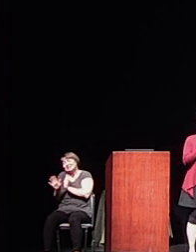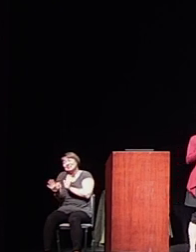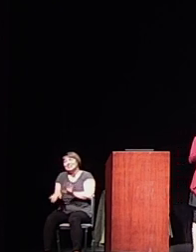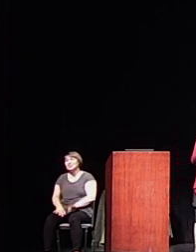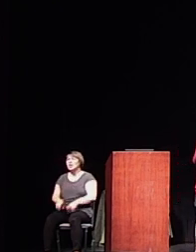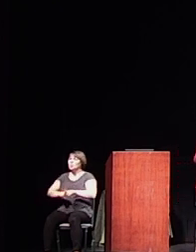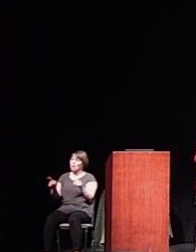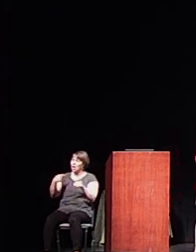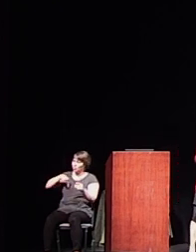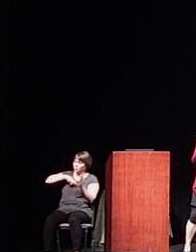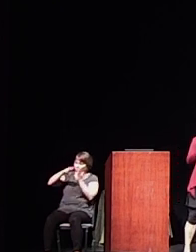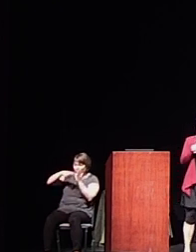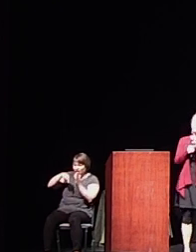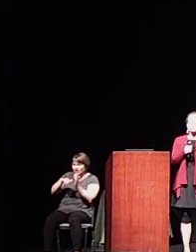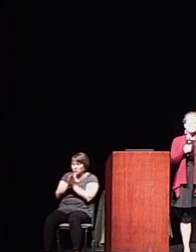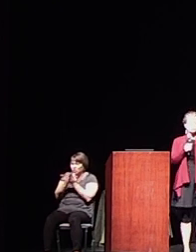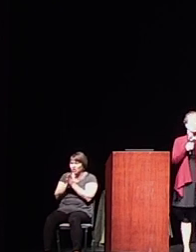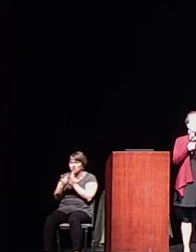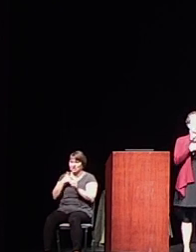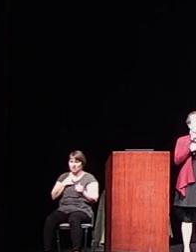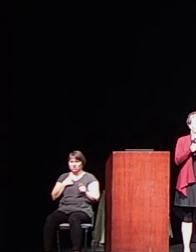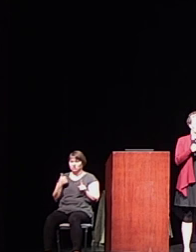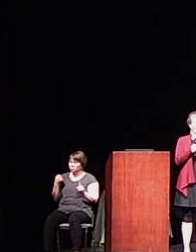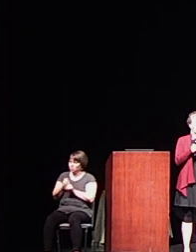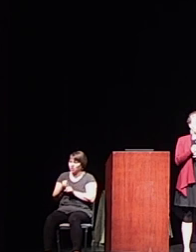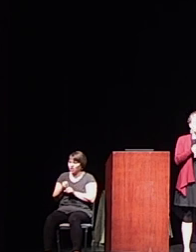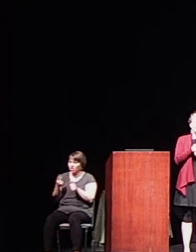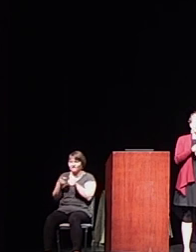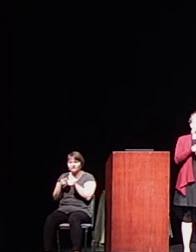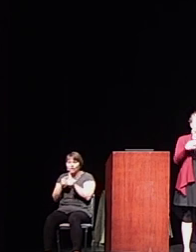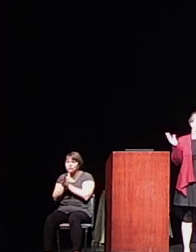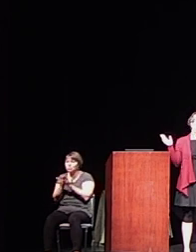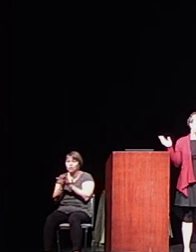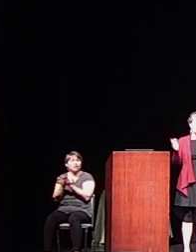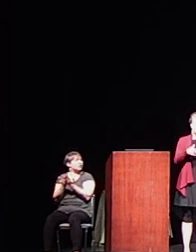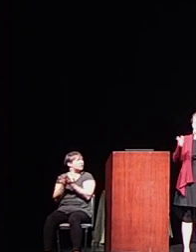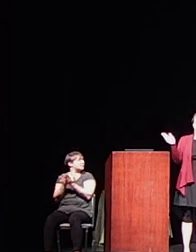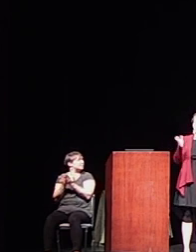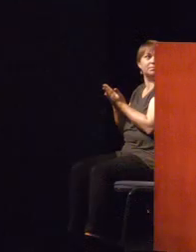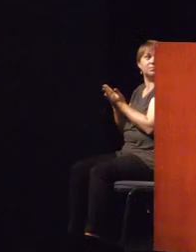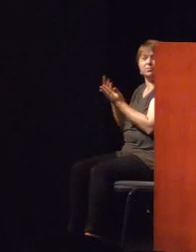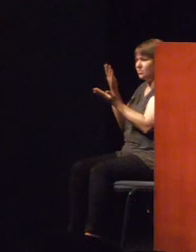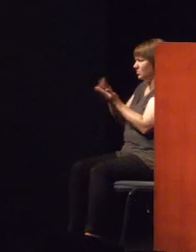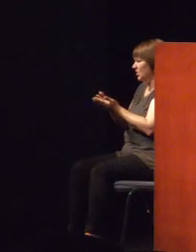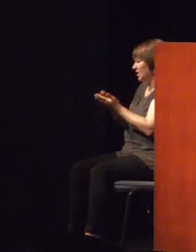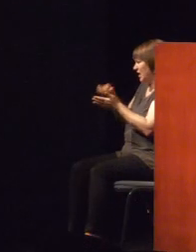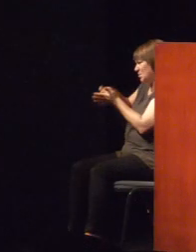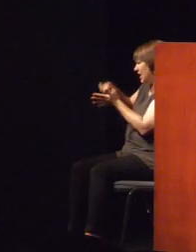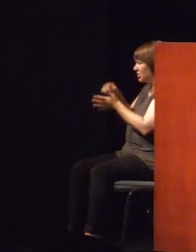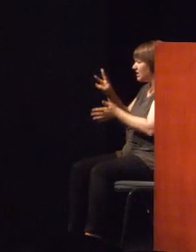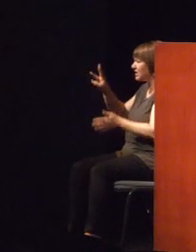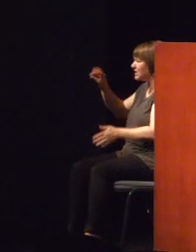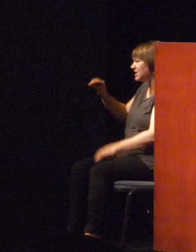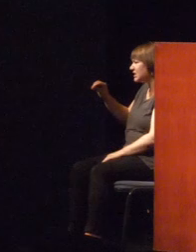Potter books aloud as a family, and I was really struck in the first book. You get to a page in the 60s,